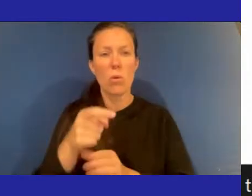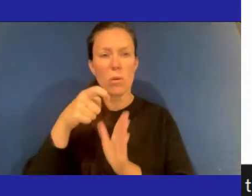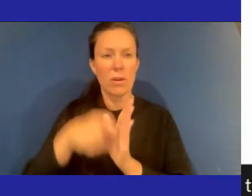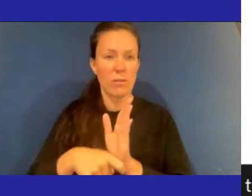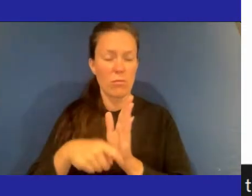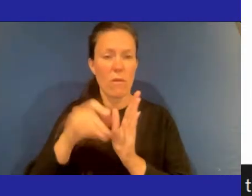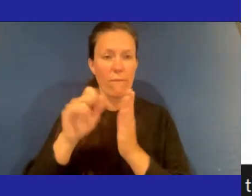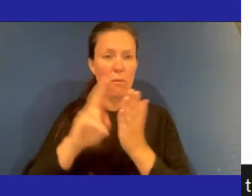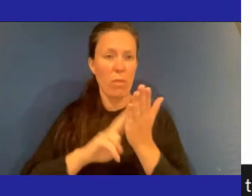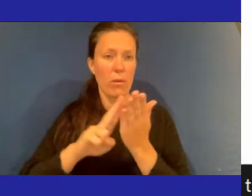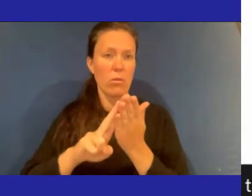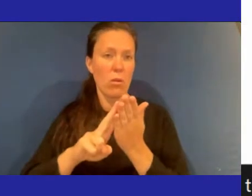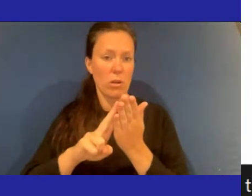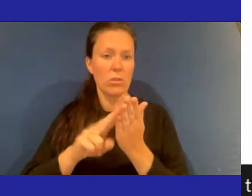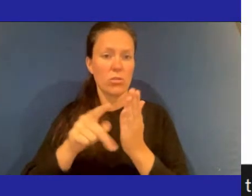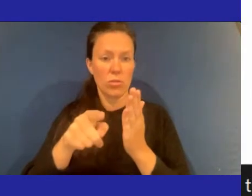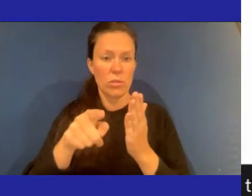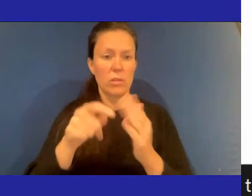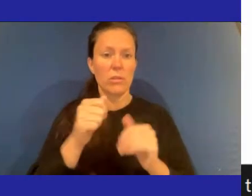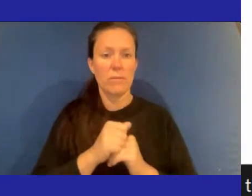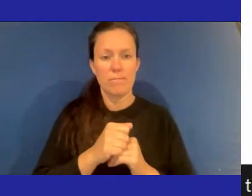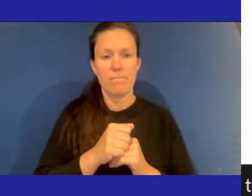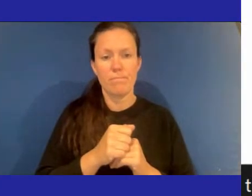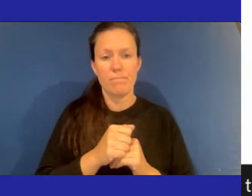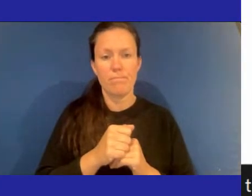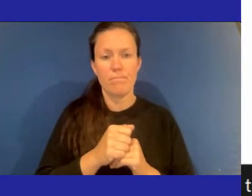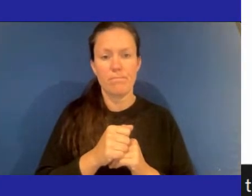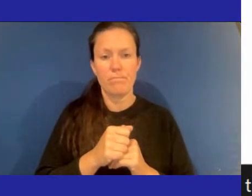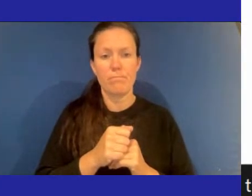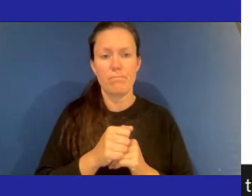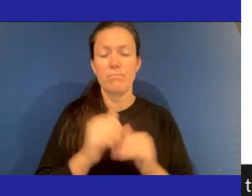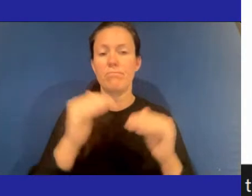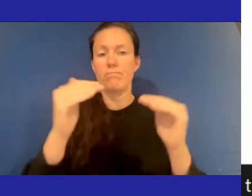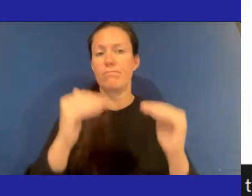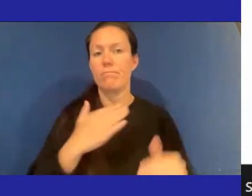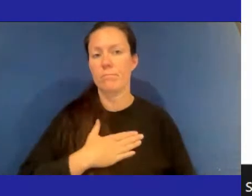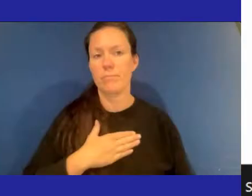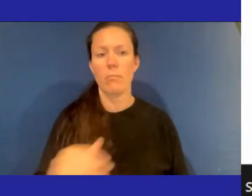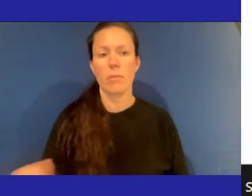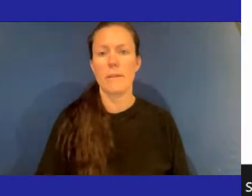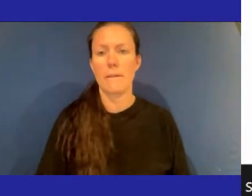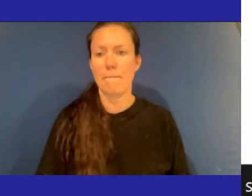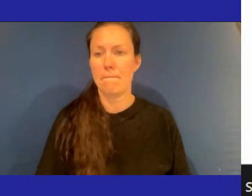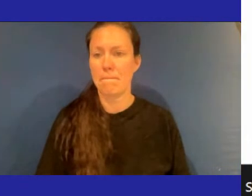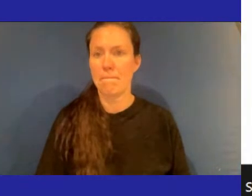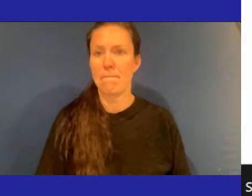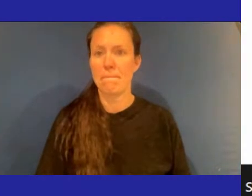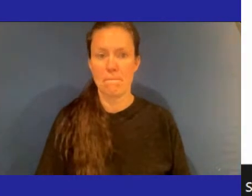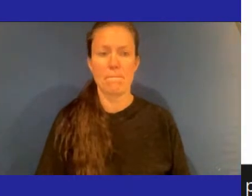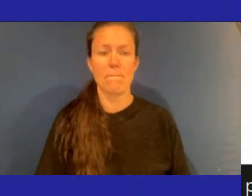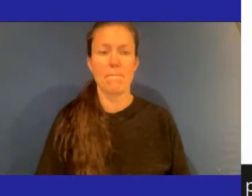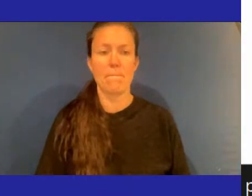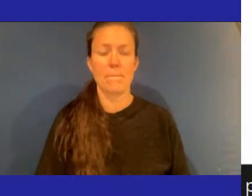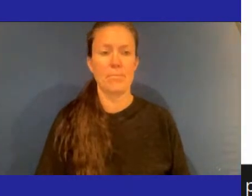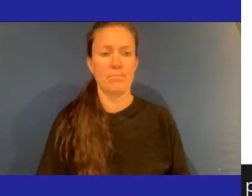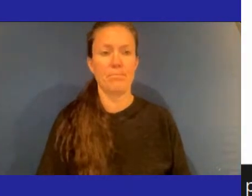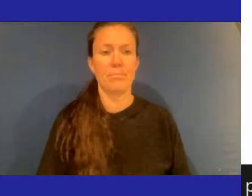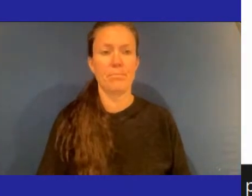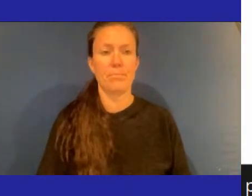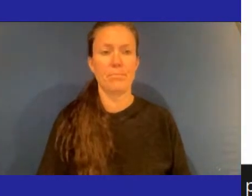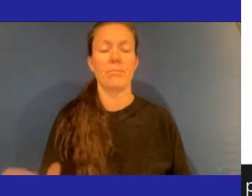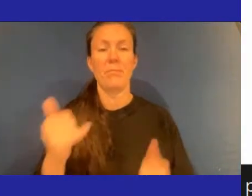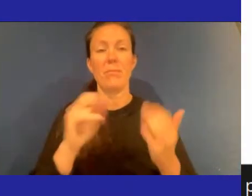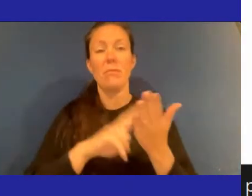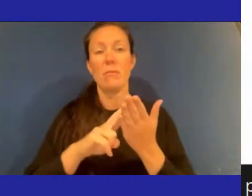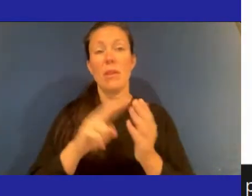contracts where they stood prior to expiration. Next slide, please. By shifting these contracts to